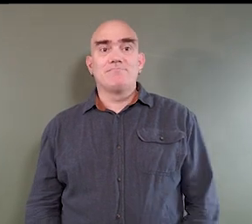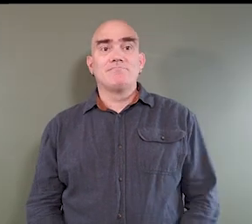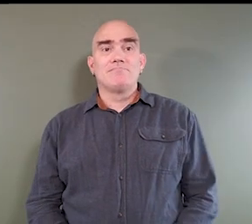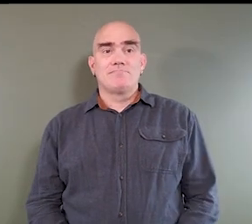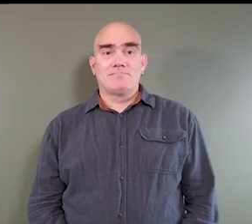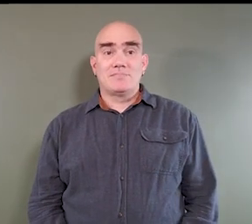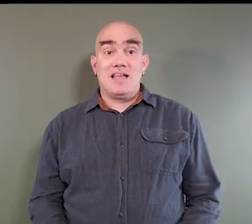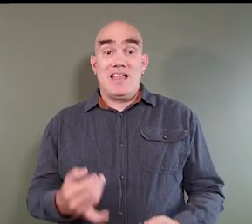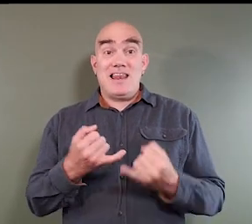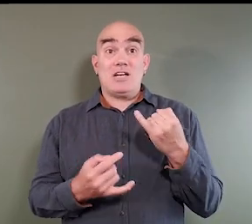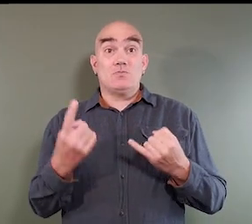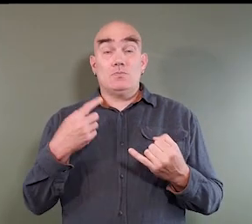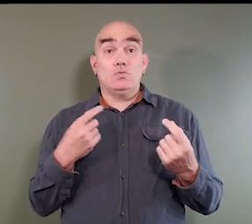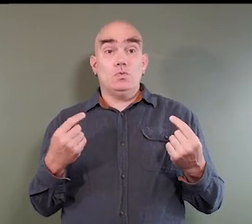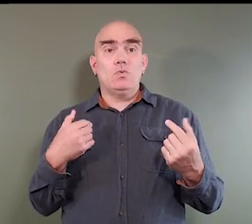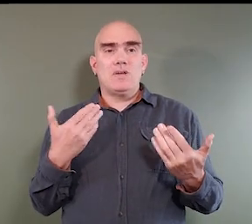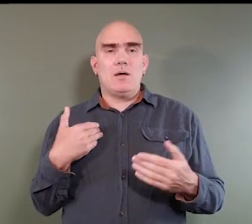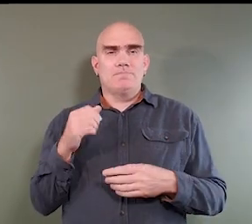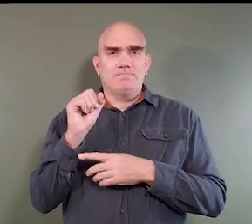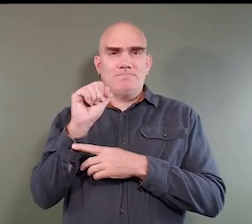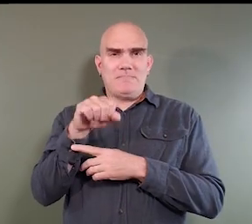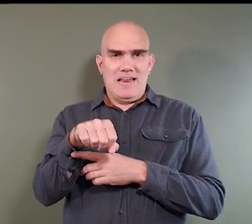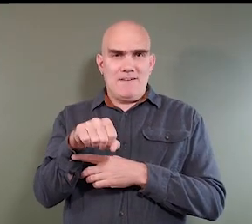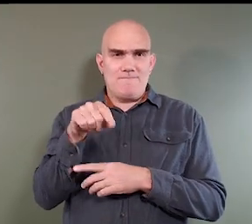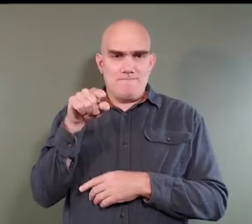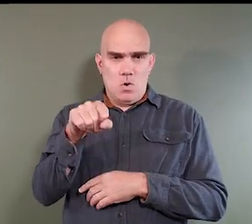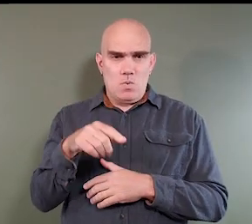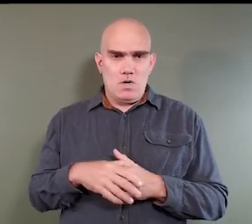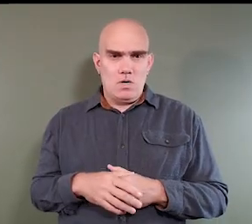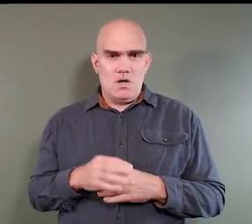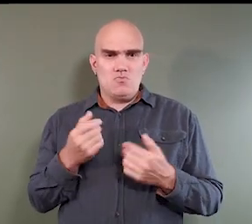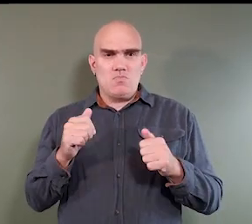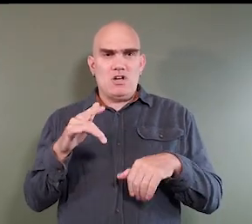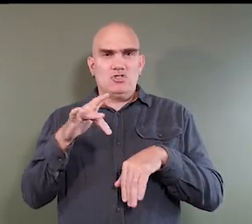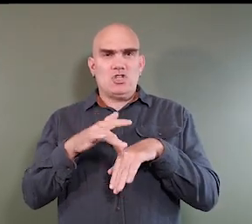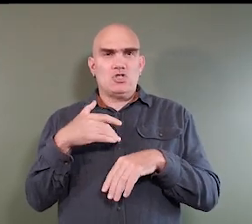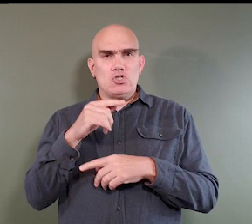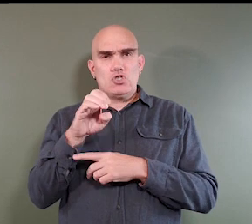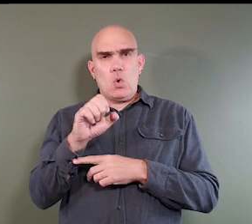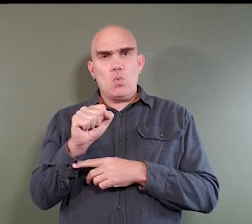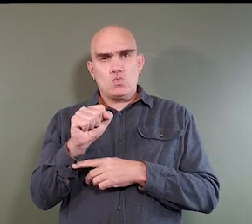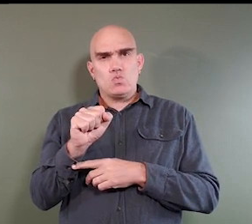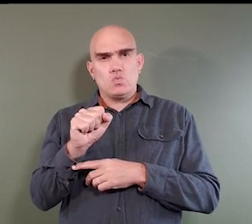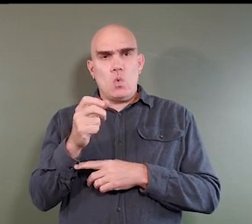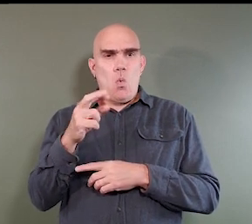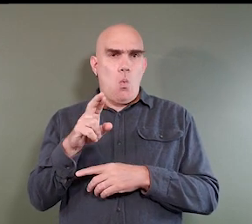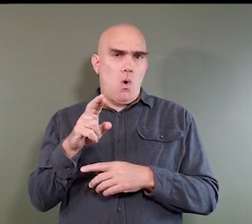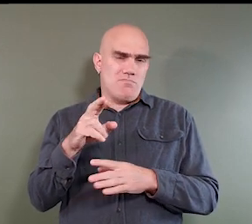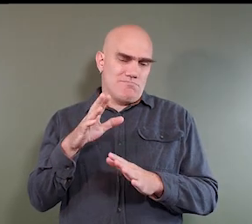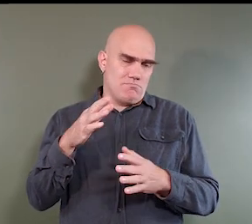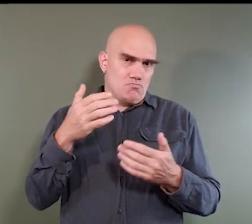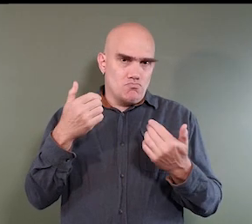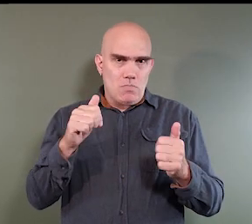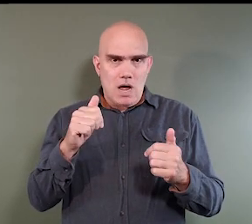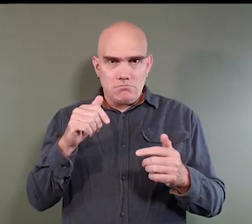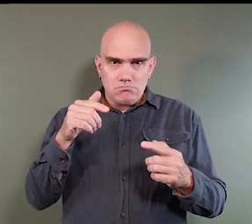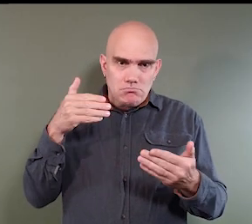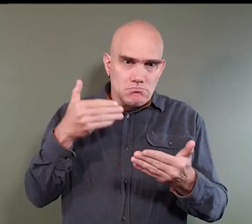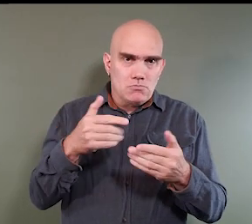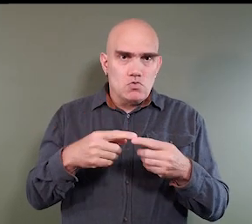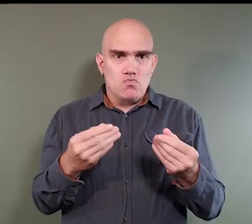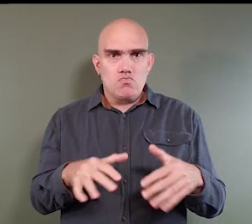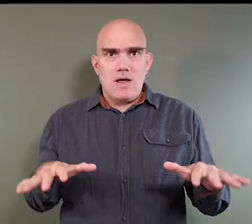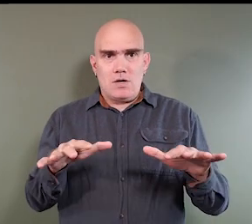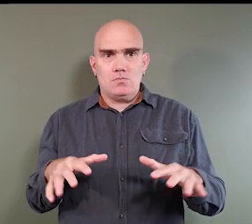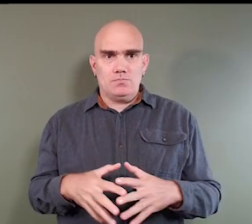1. Last one, we're gonna bend forward and try to touch our toes or towards the ground as far as you